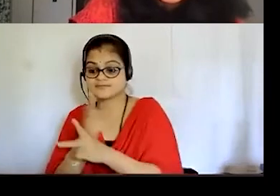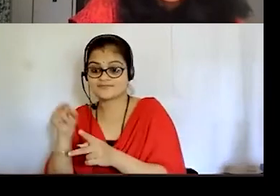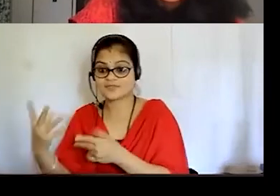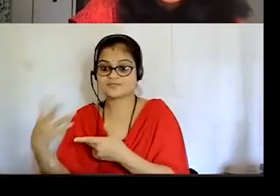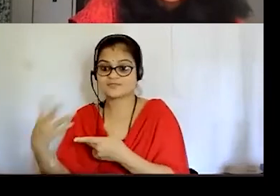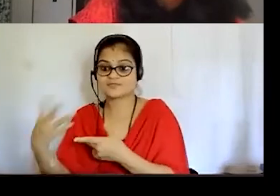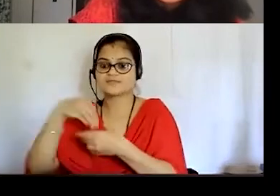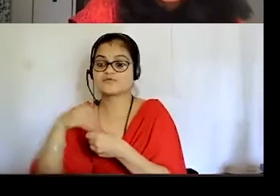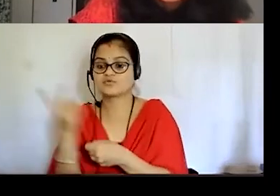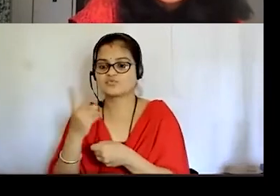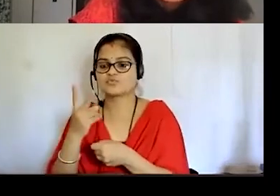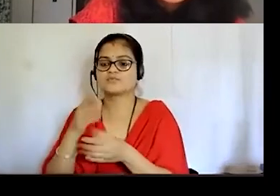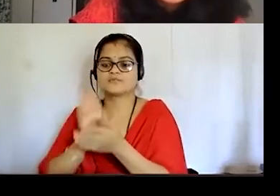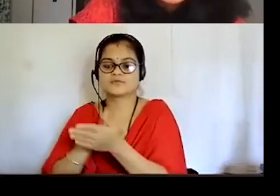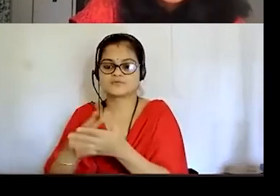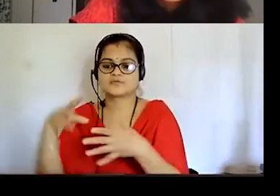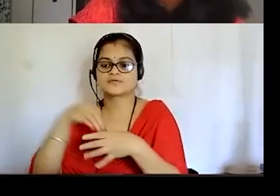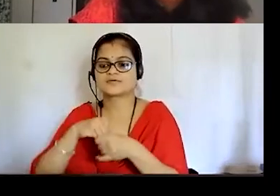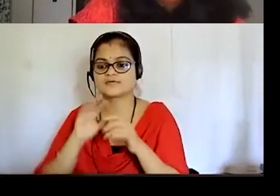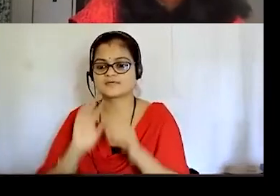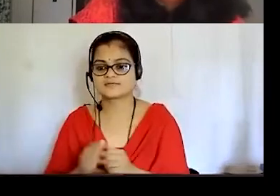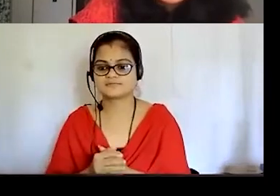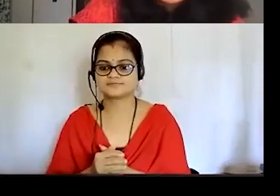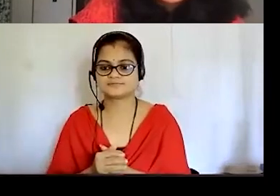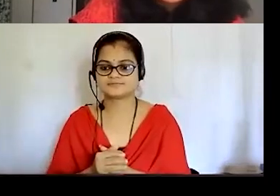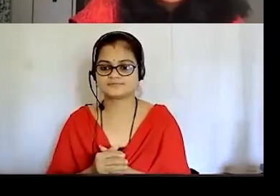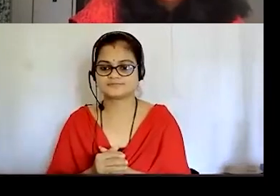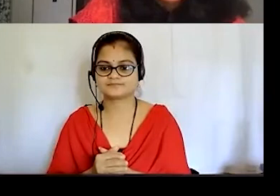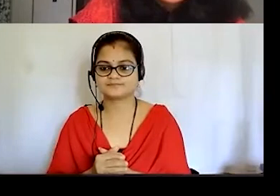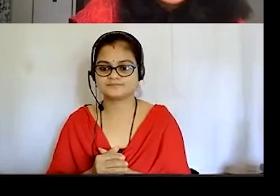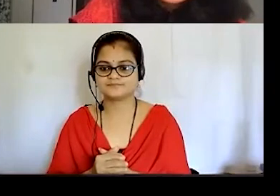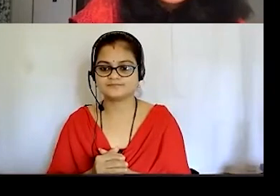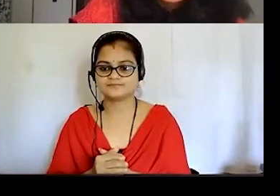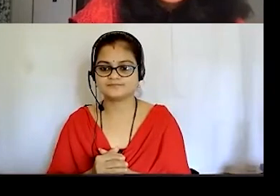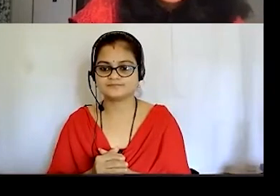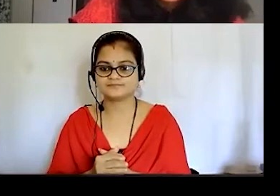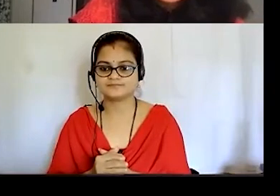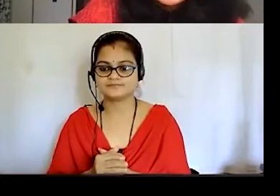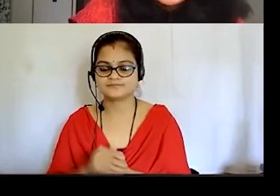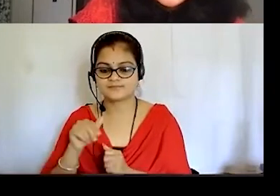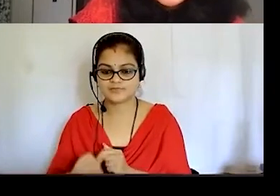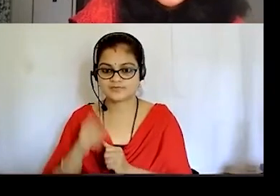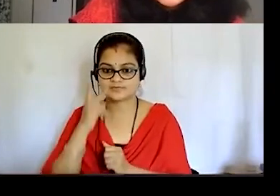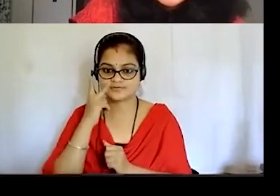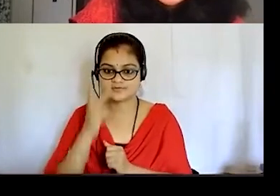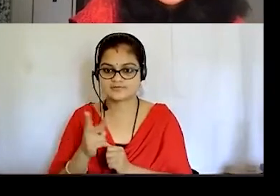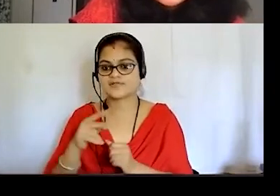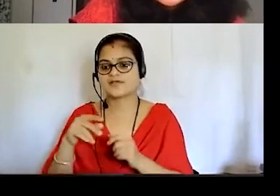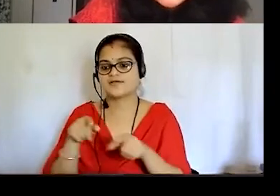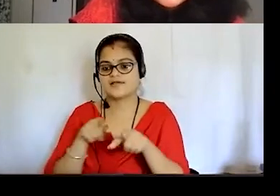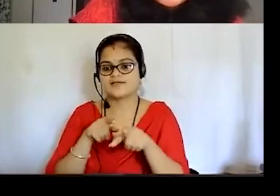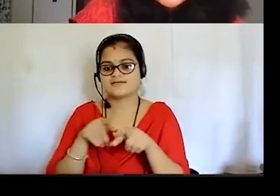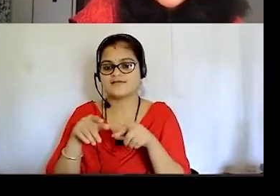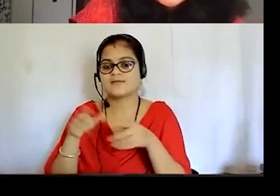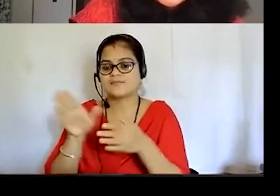interestingly set to an Irish melody, the Rakes of Mallow. Let's view and hear a demonstration of